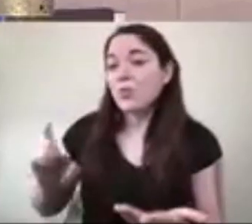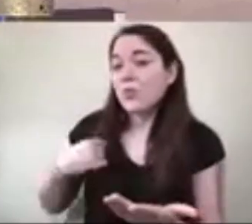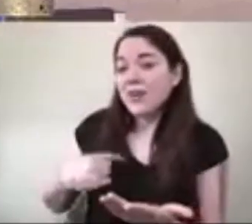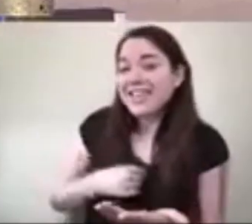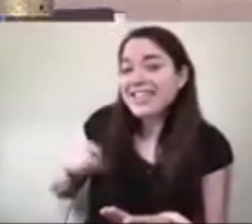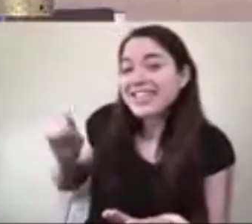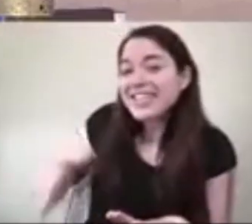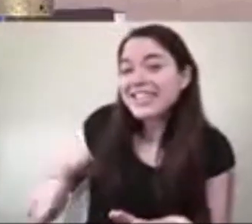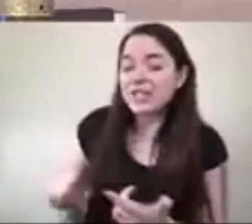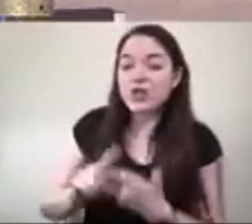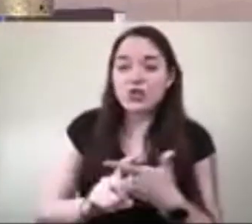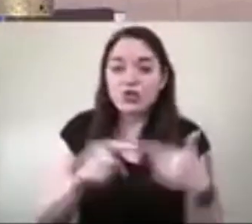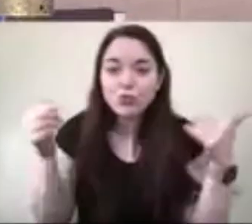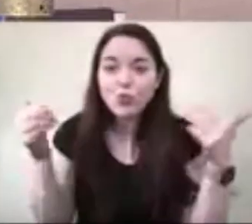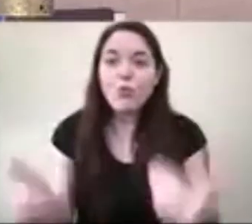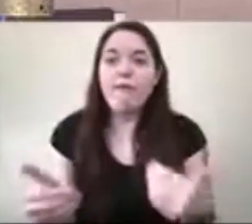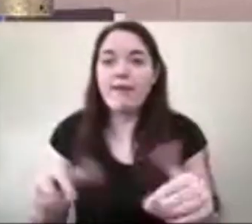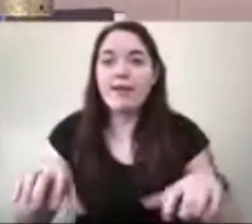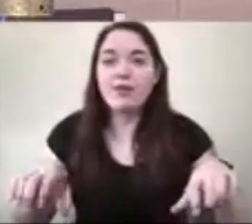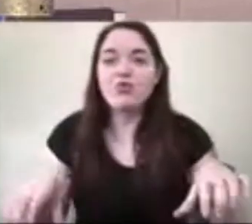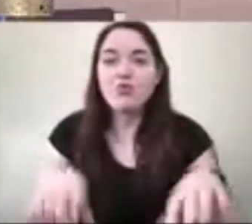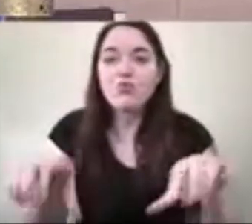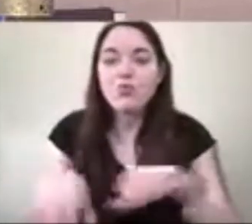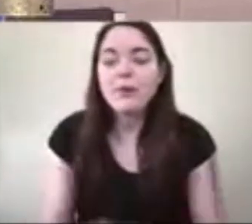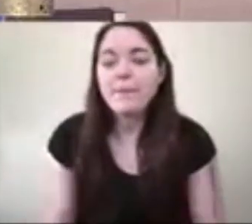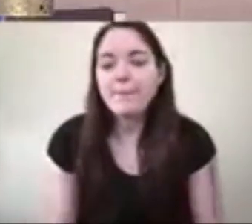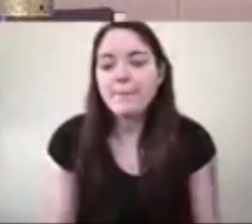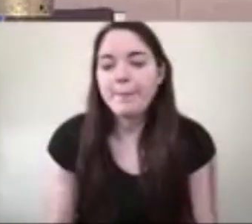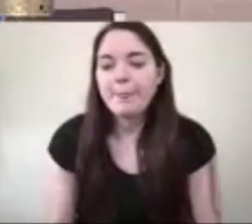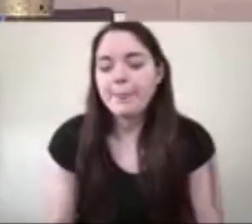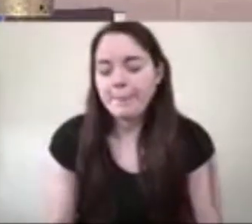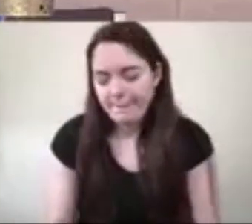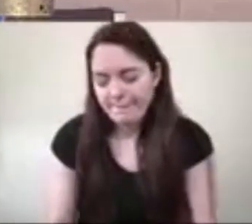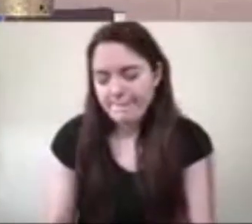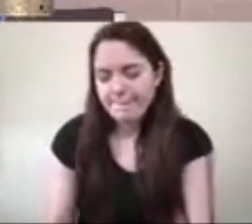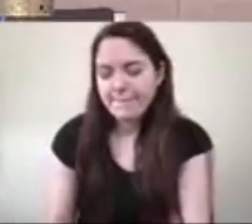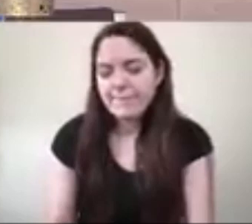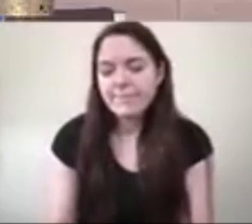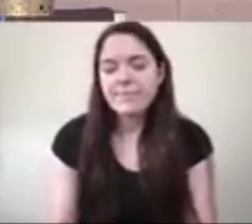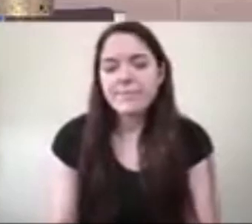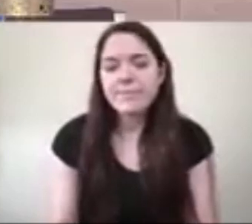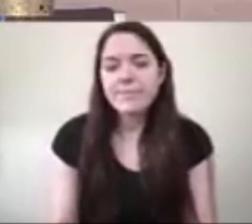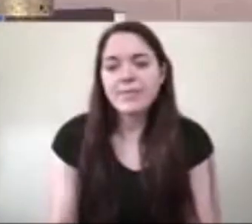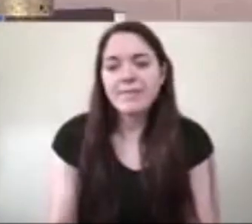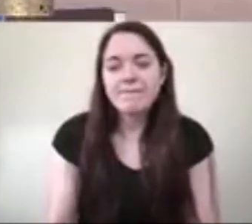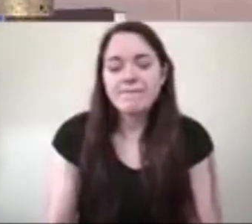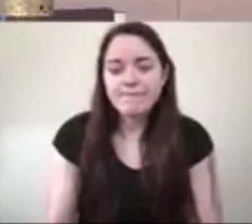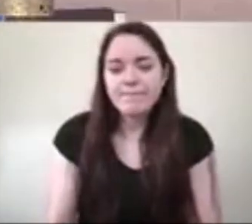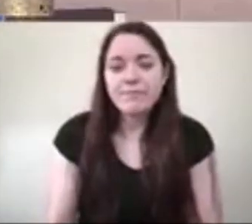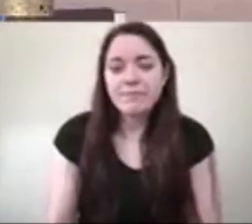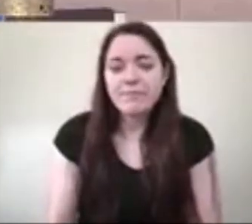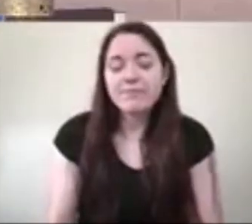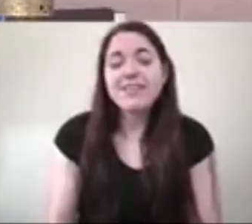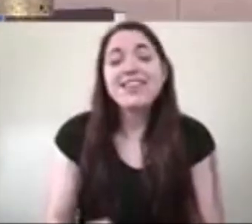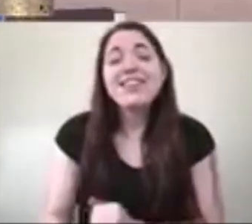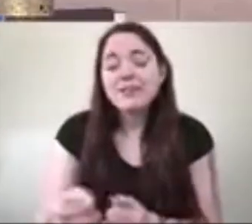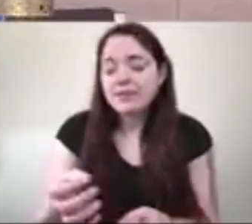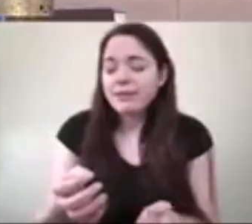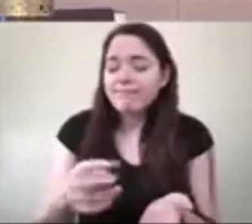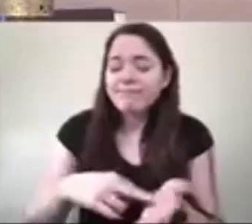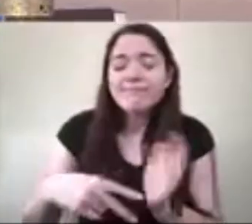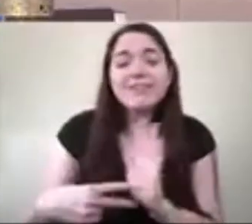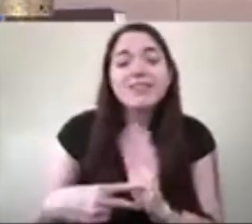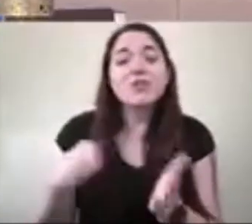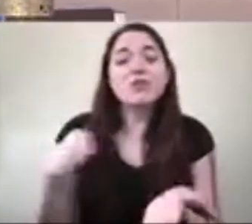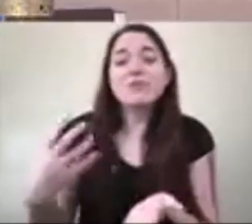in courage. It invites us to take that time to grow as community and to mature. Now there's a